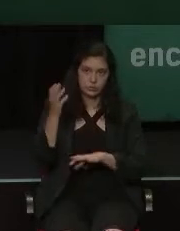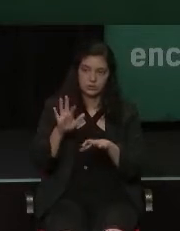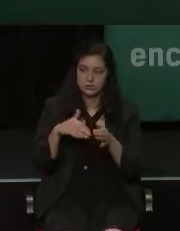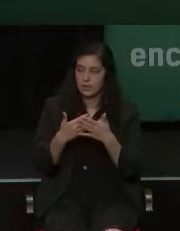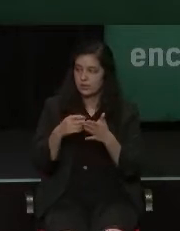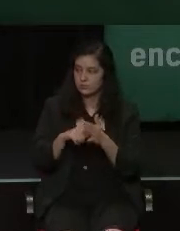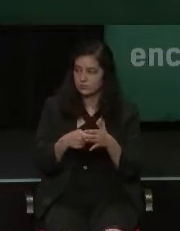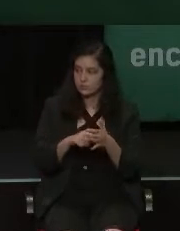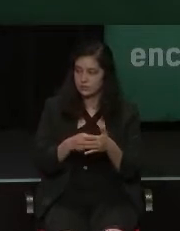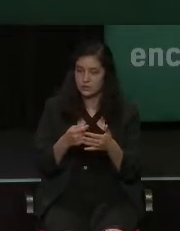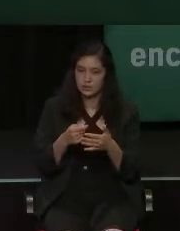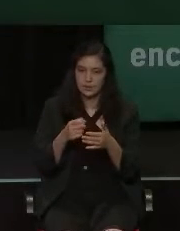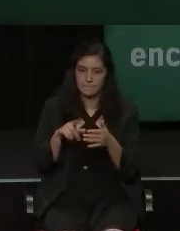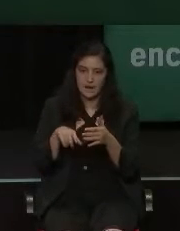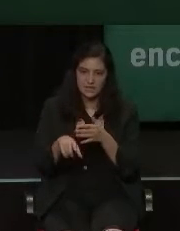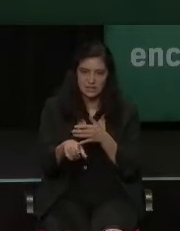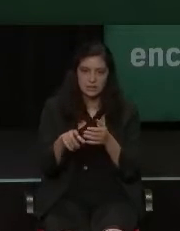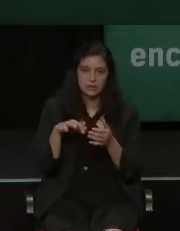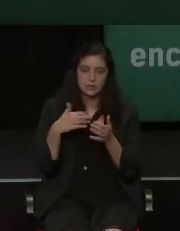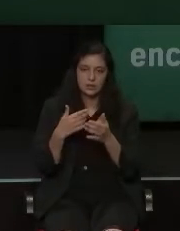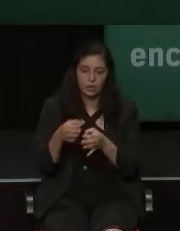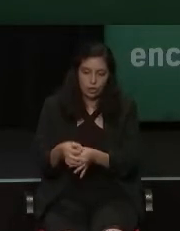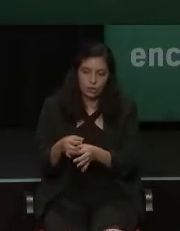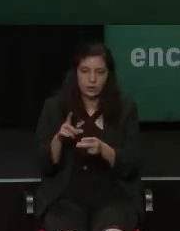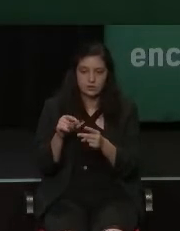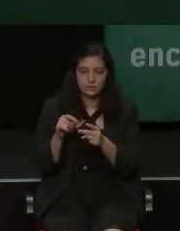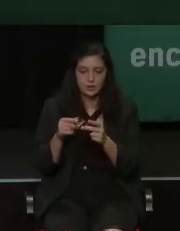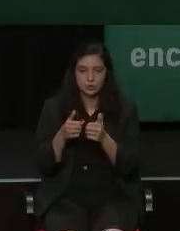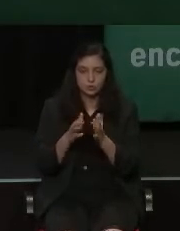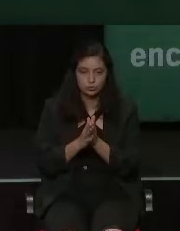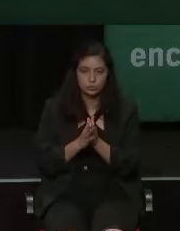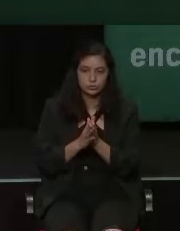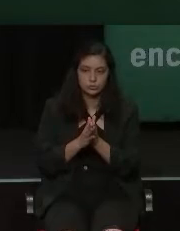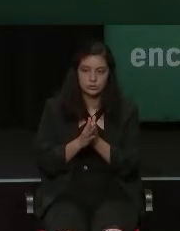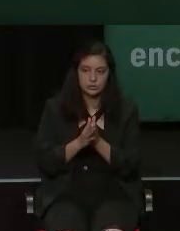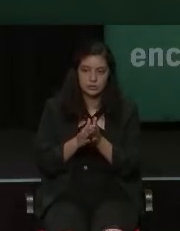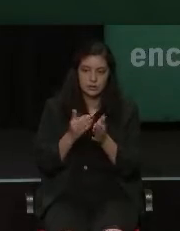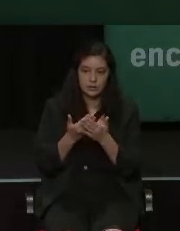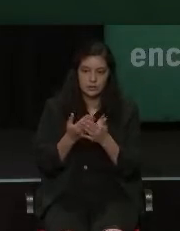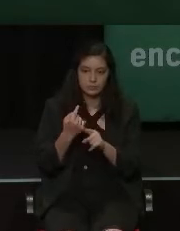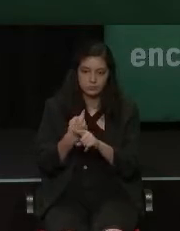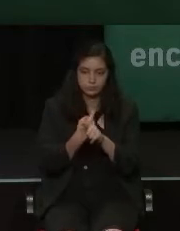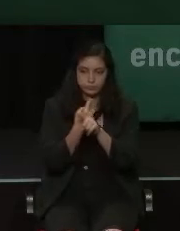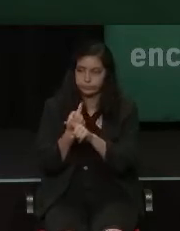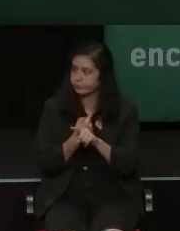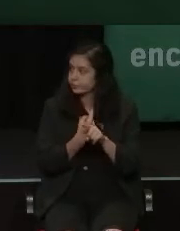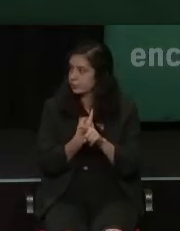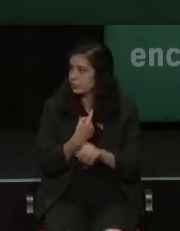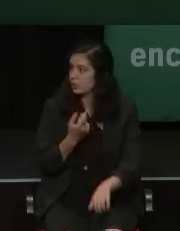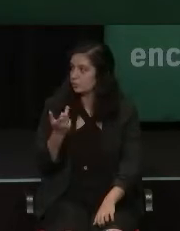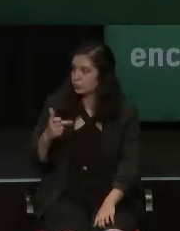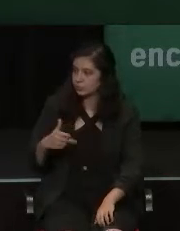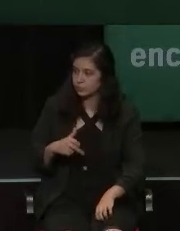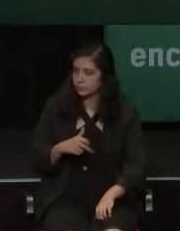selective pressure on bacteria and also exacerbating the multi-drug resistance and pan-drug resistance occurrence.